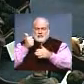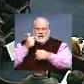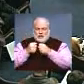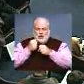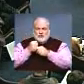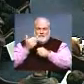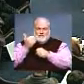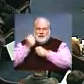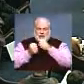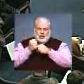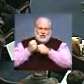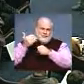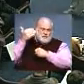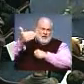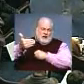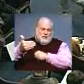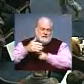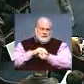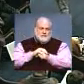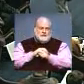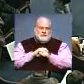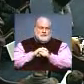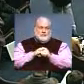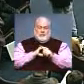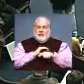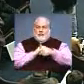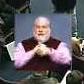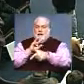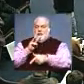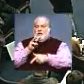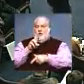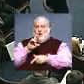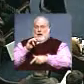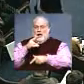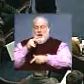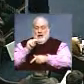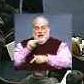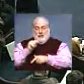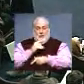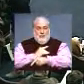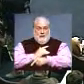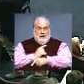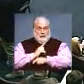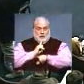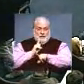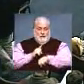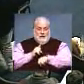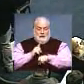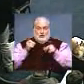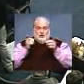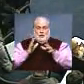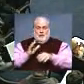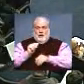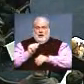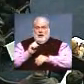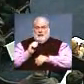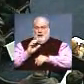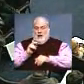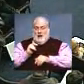Okay, thank you. Director Wright, did you want to Yes. make a comment, please? I would like to respond to Director Adcock, and I would like to